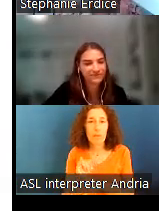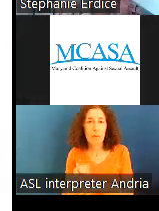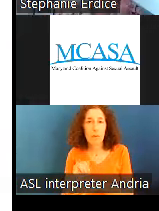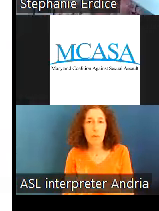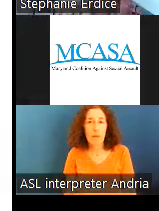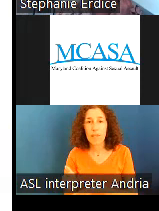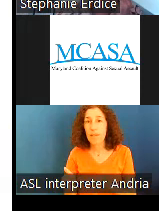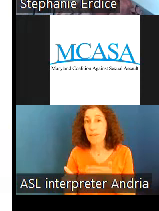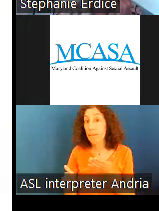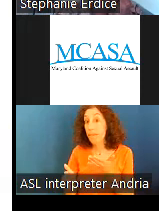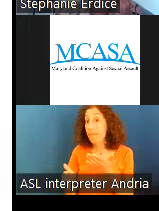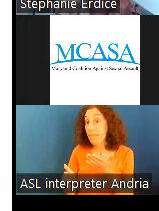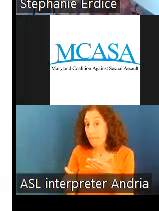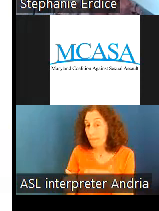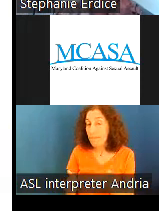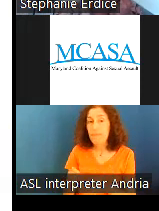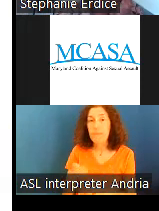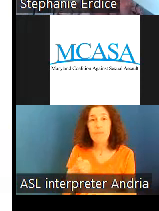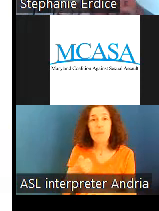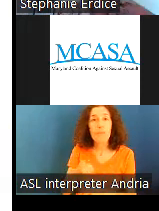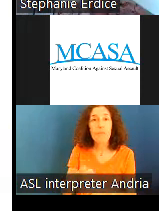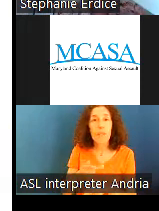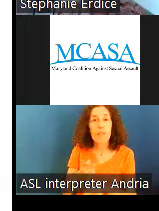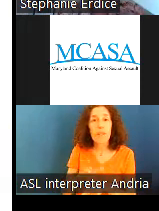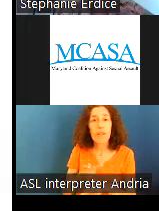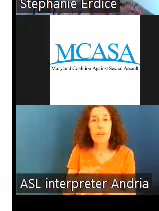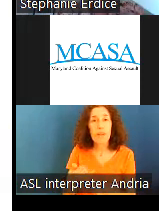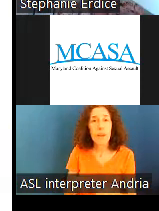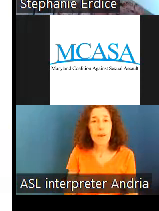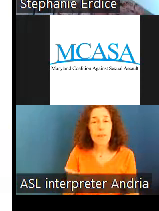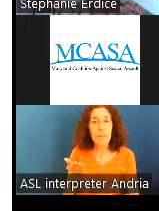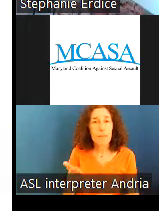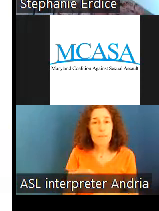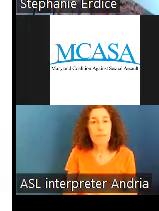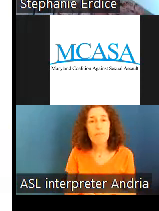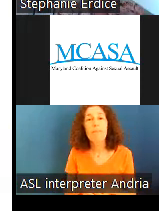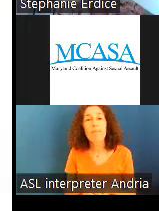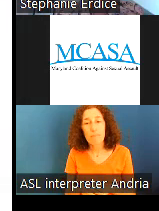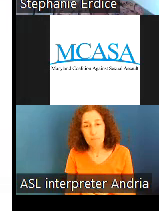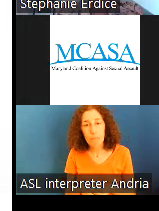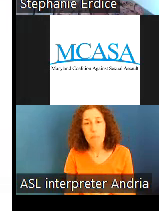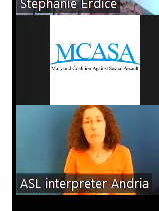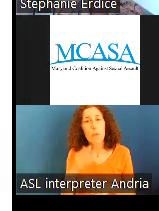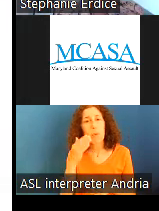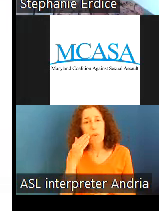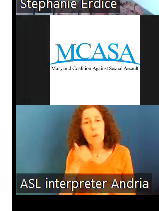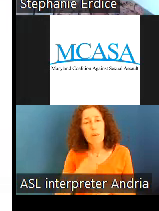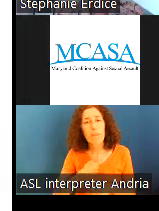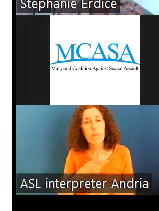All right, thanks, Alyssa. So you've probably heard the term self-care before. We've talked about